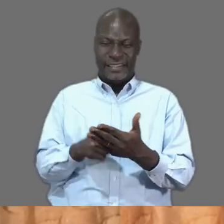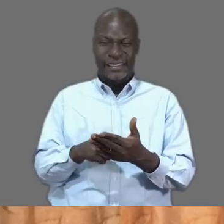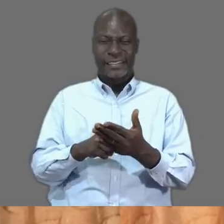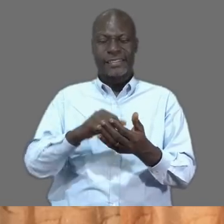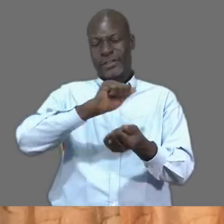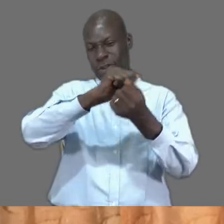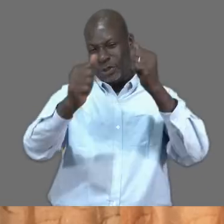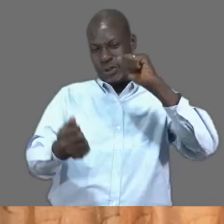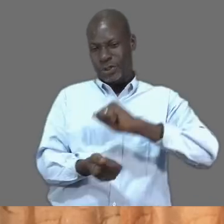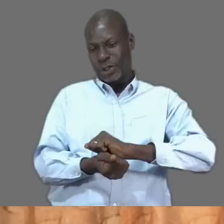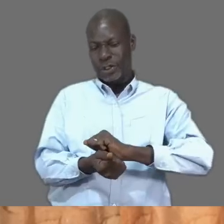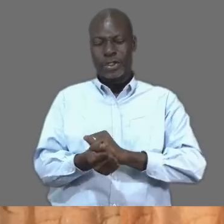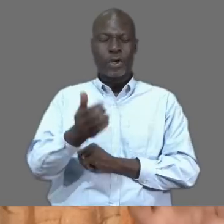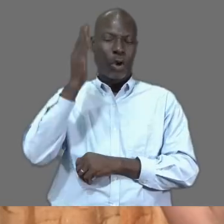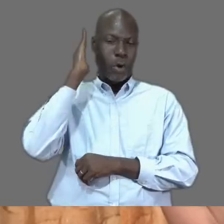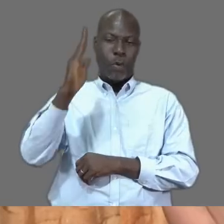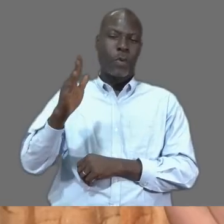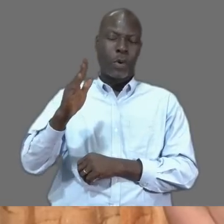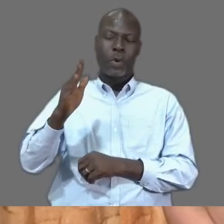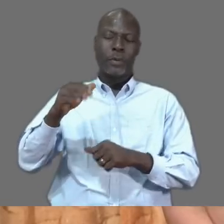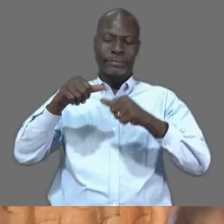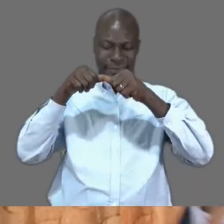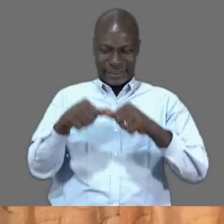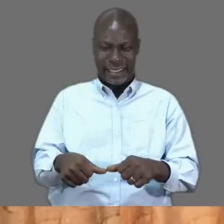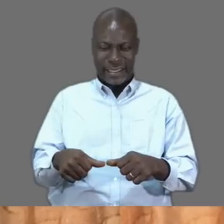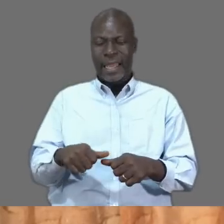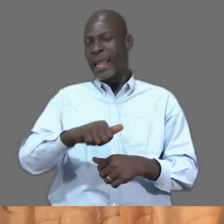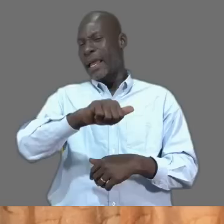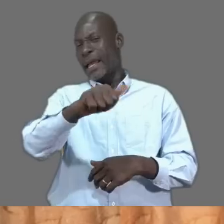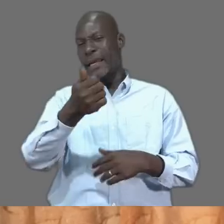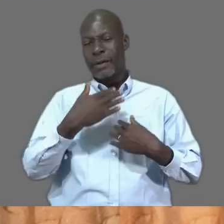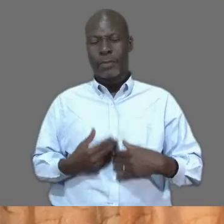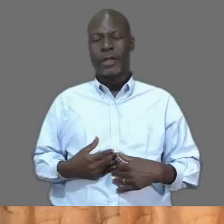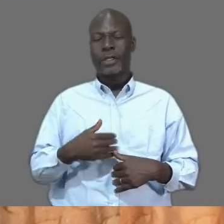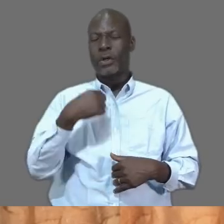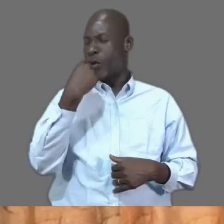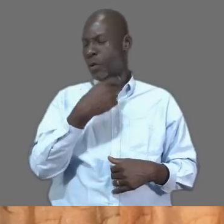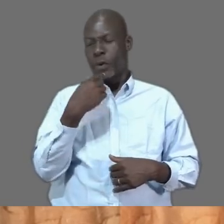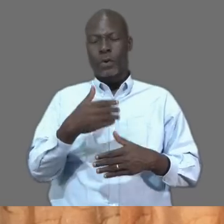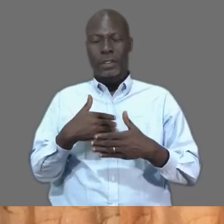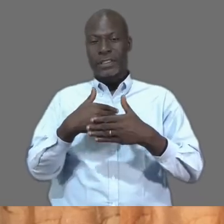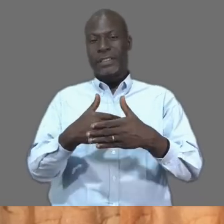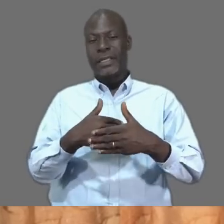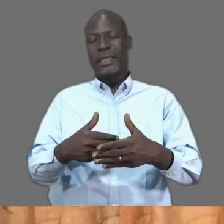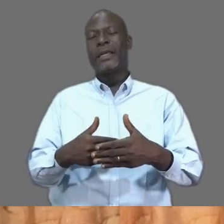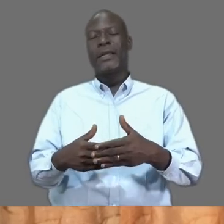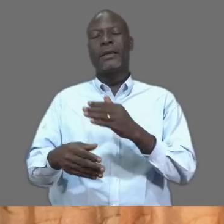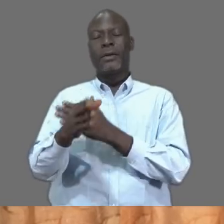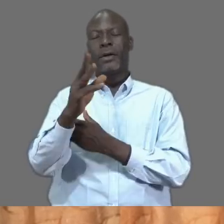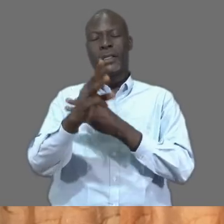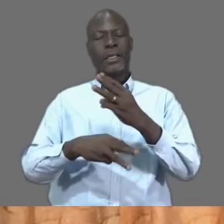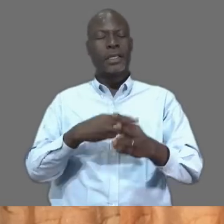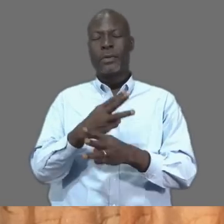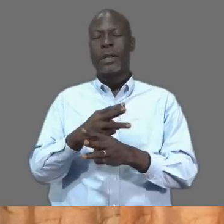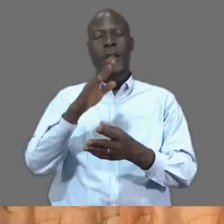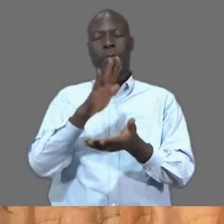transformation will spill over to a big biara a obey yen. Nanka iwiasi,